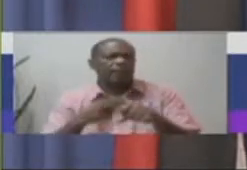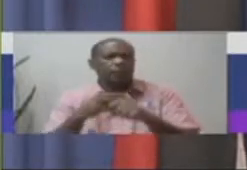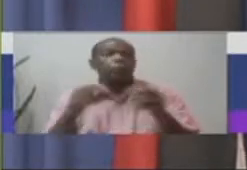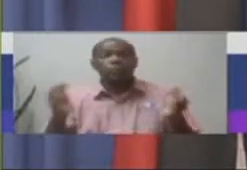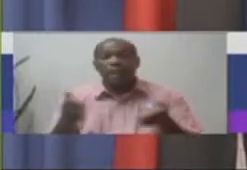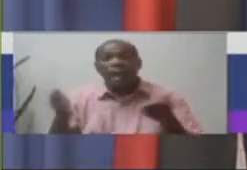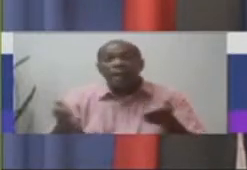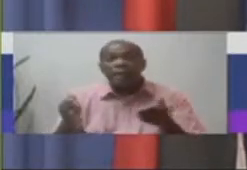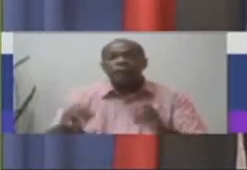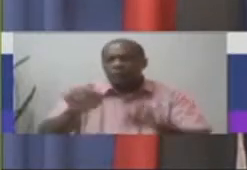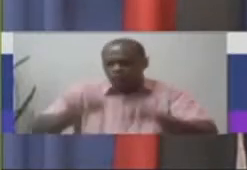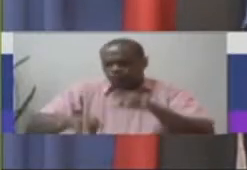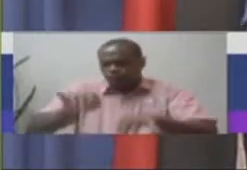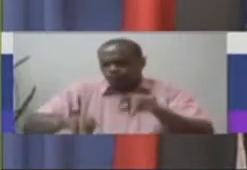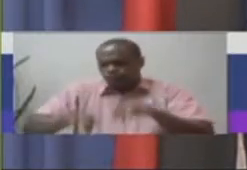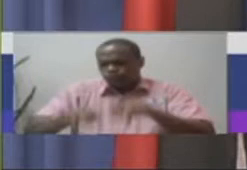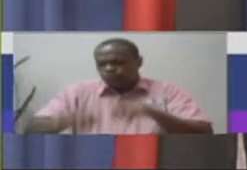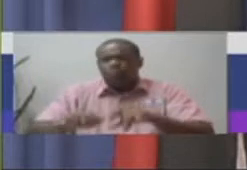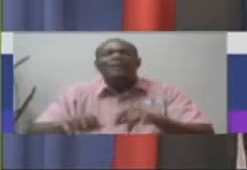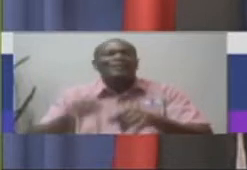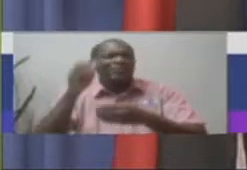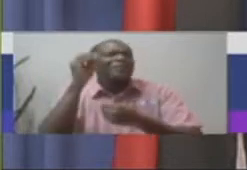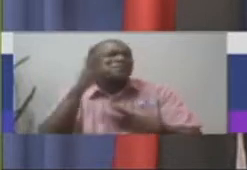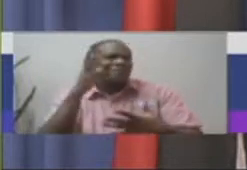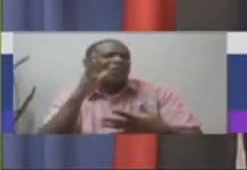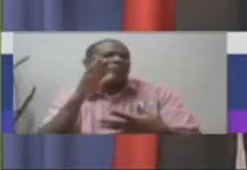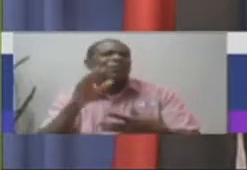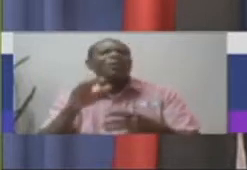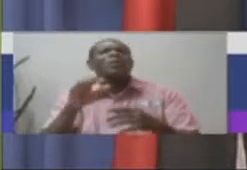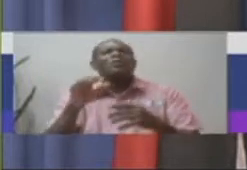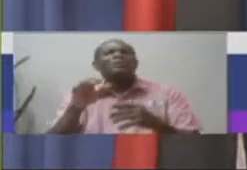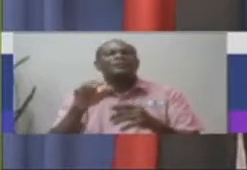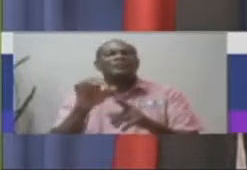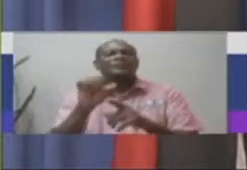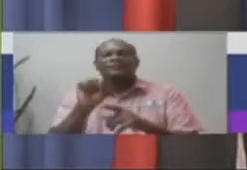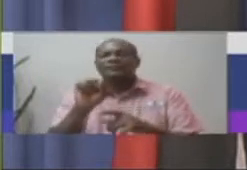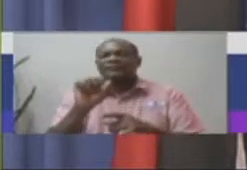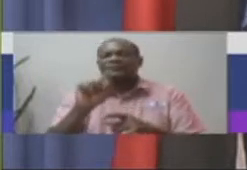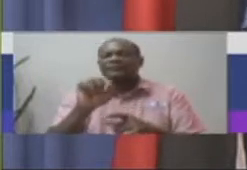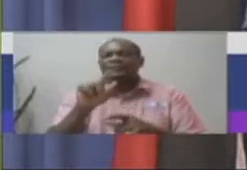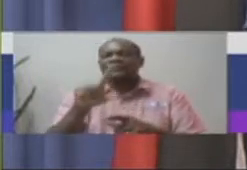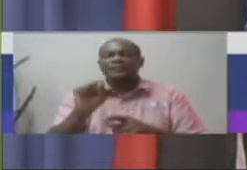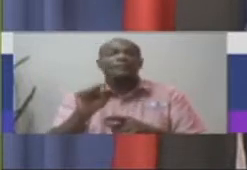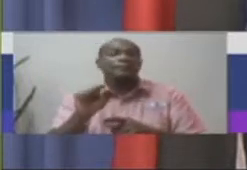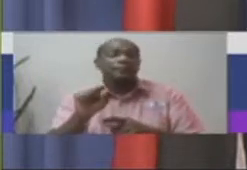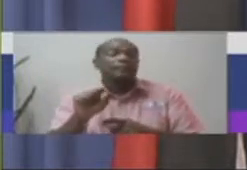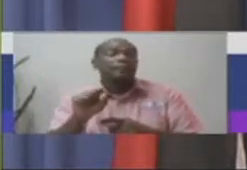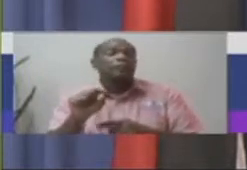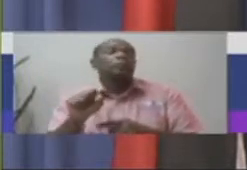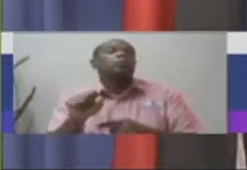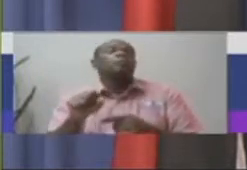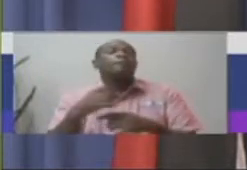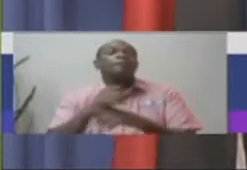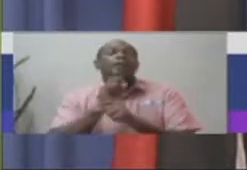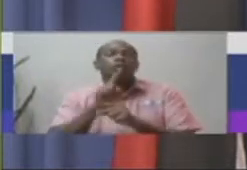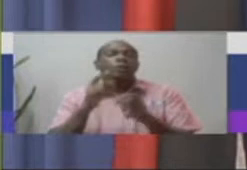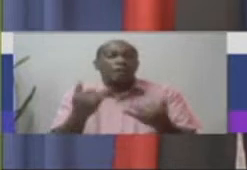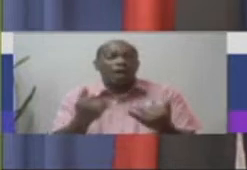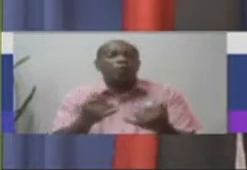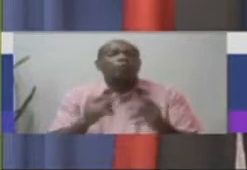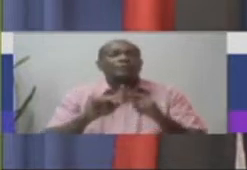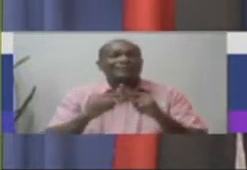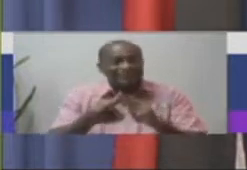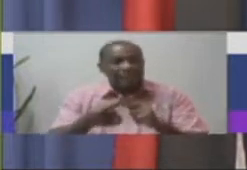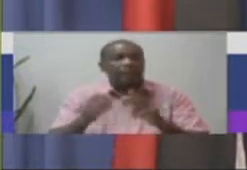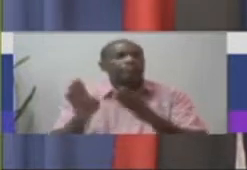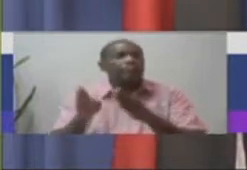relatively smoothly. That is being put in place now to be able in 2 weeks' time to operationalize it here. So what I've given you here is a heads